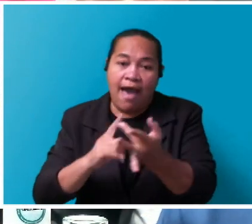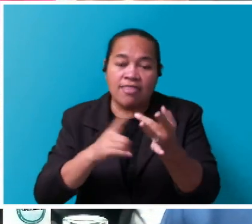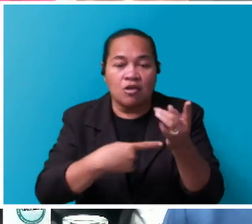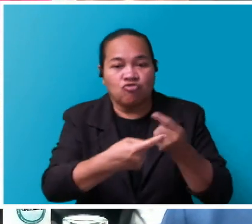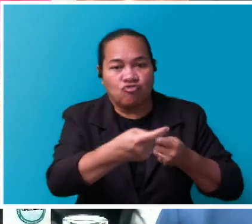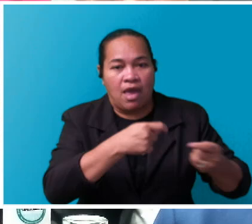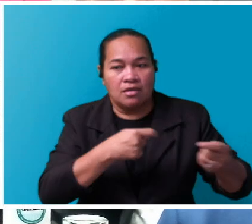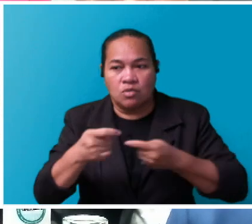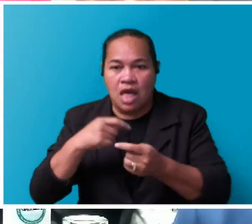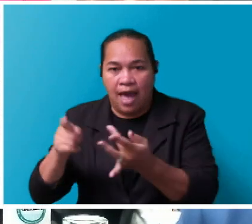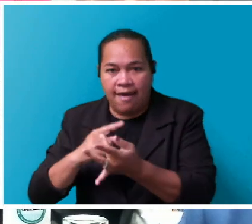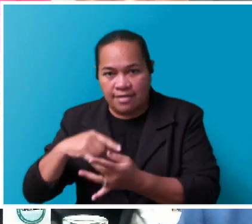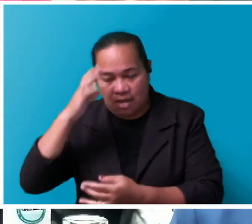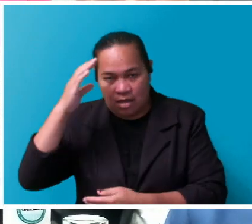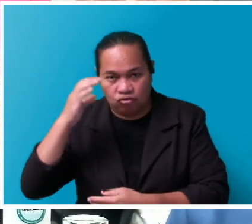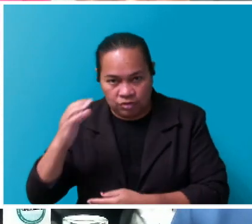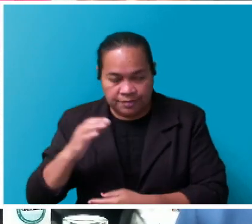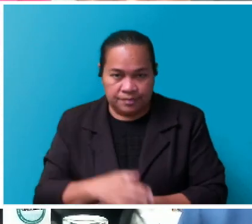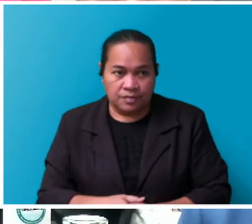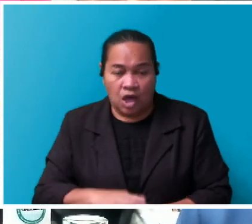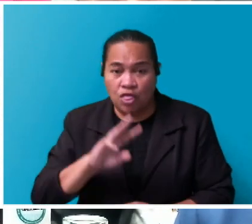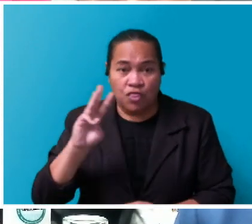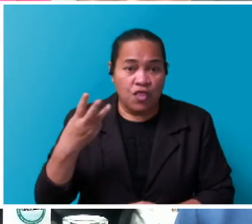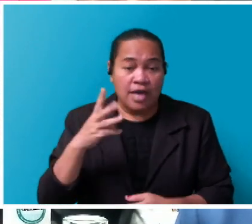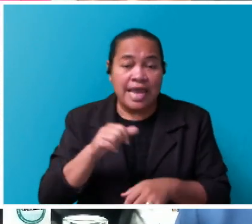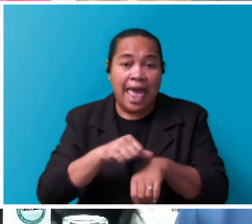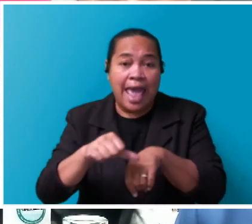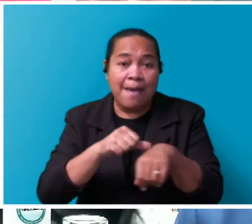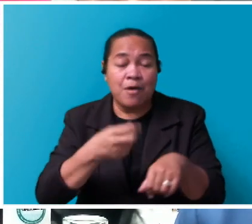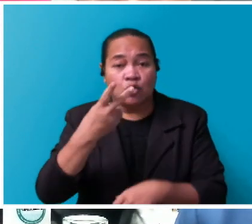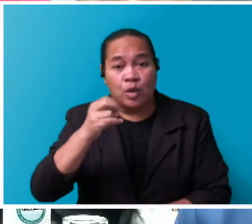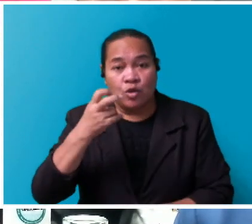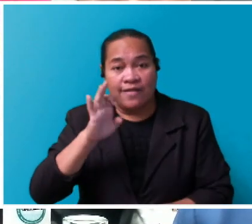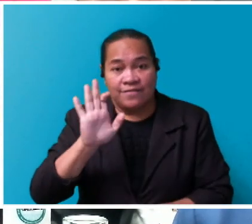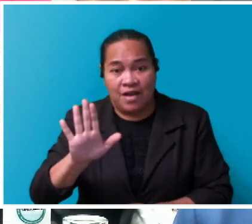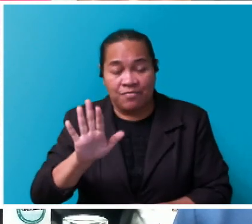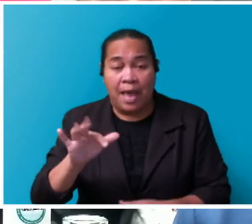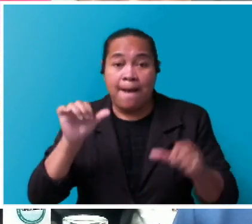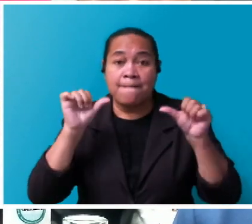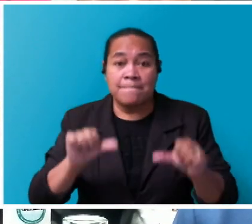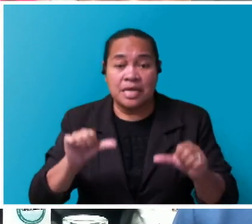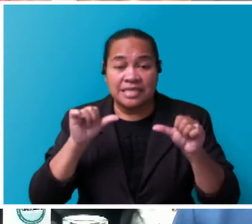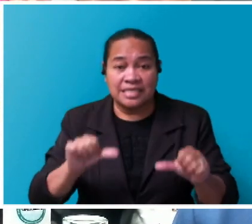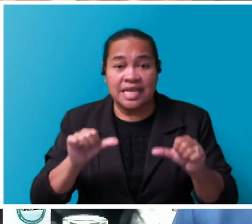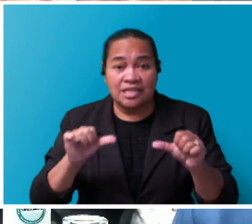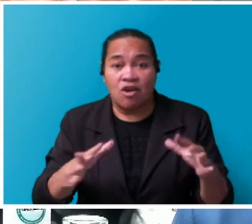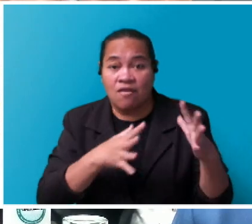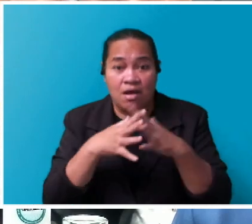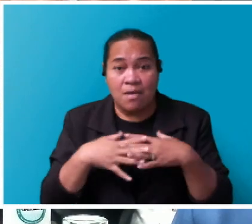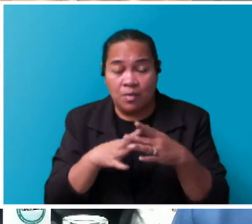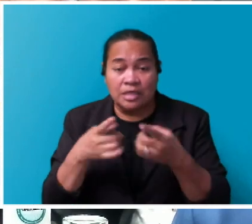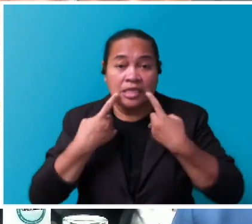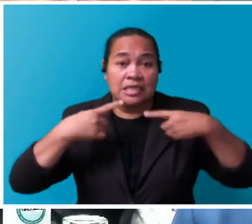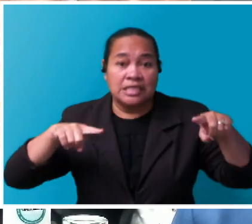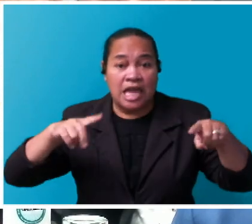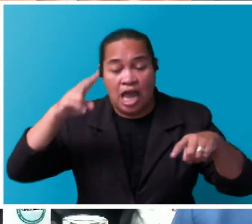relations. Honourable Speaker, on the 3rd of April 2025, the President of the United States declared a